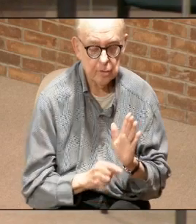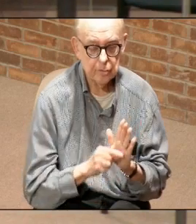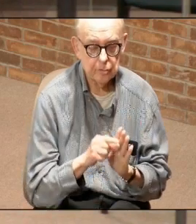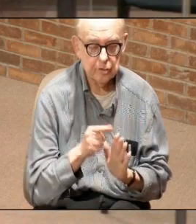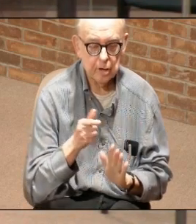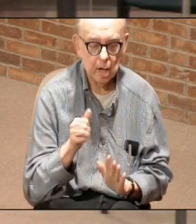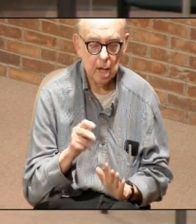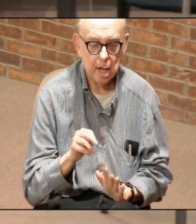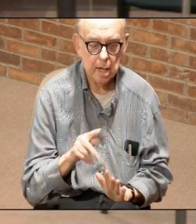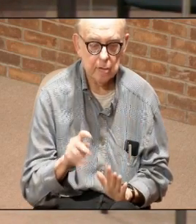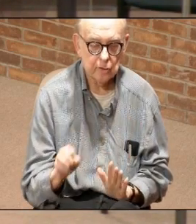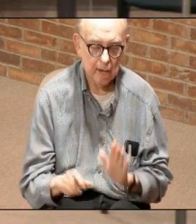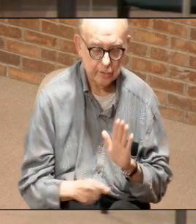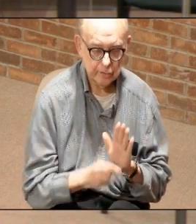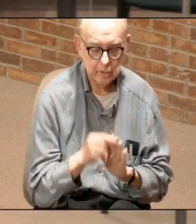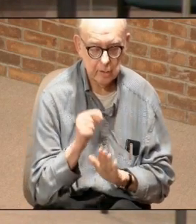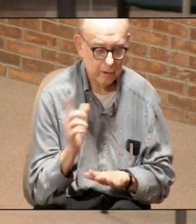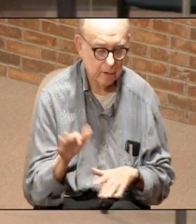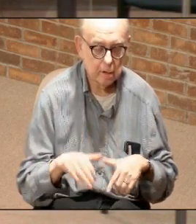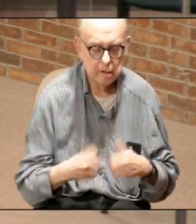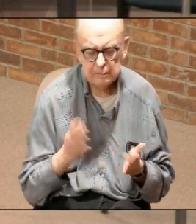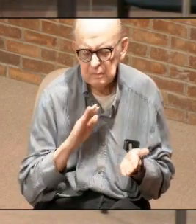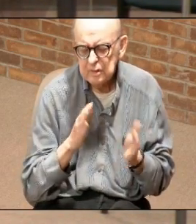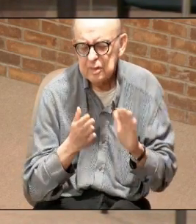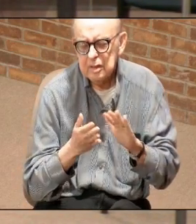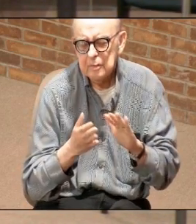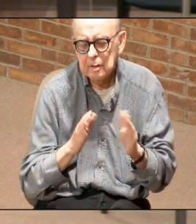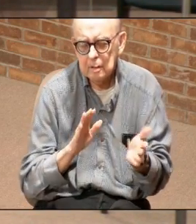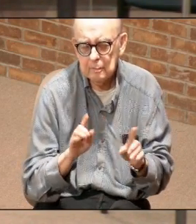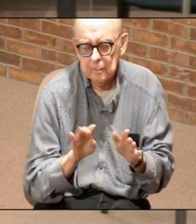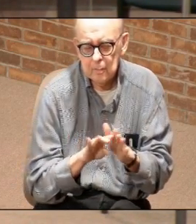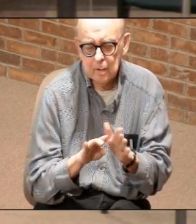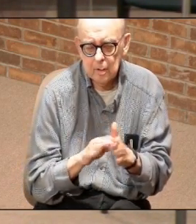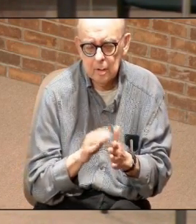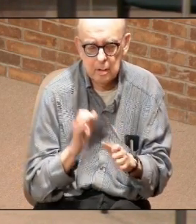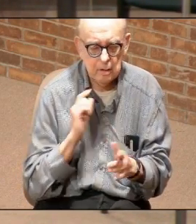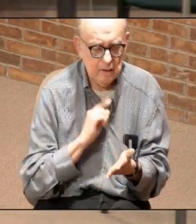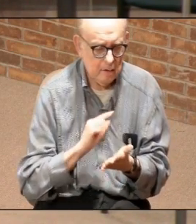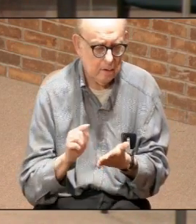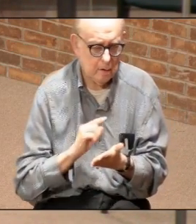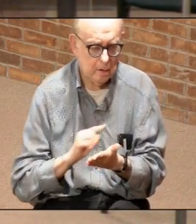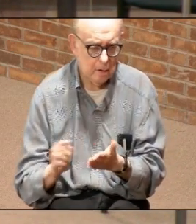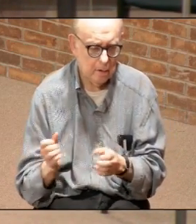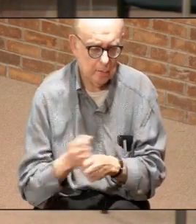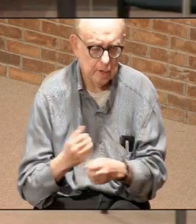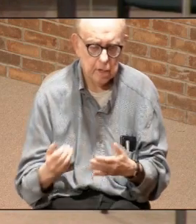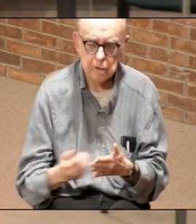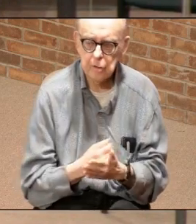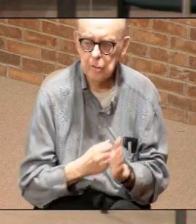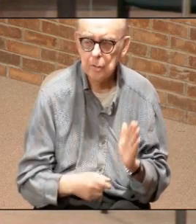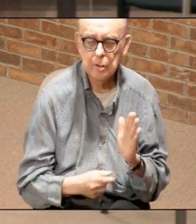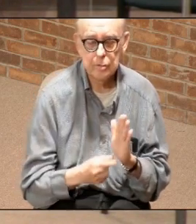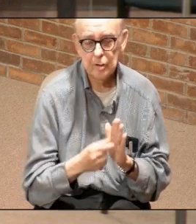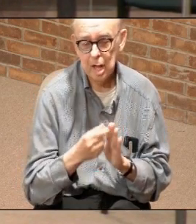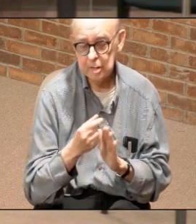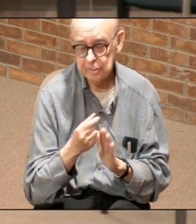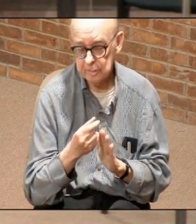life. And it seems like that every week we get new giants.